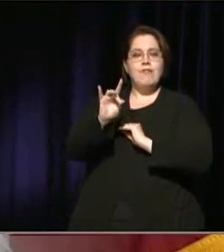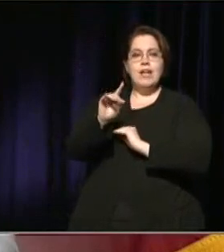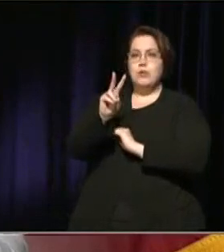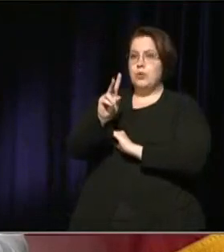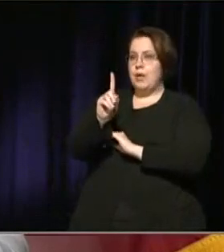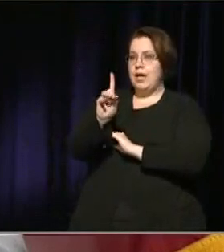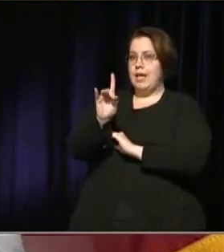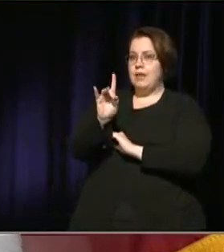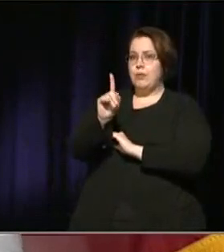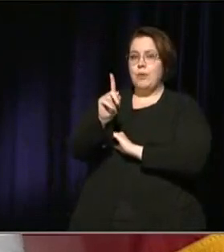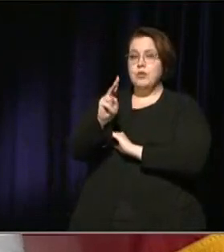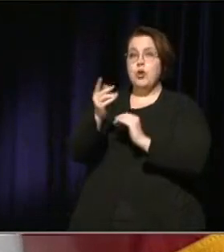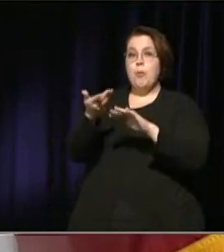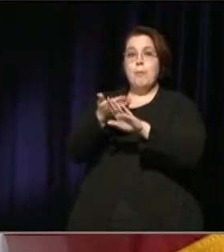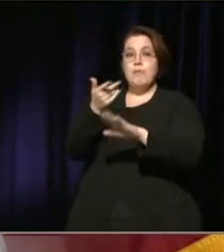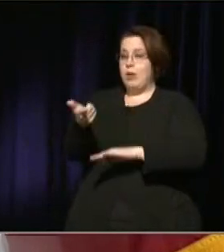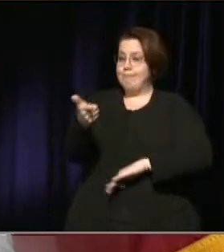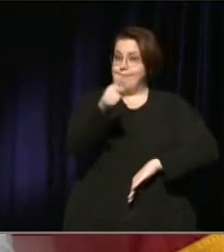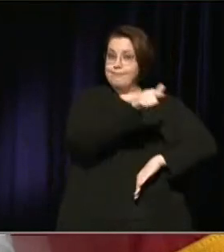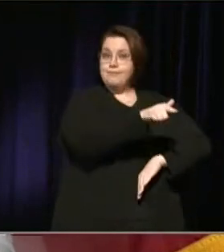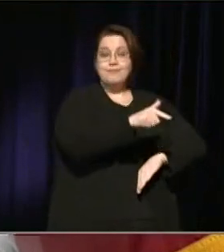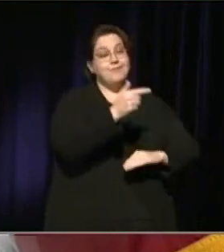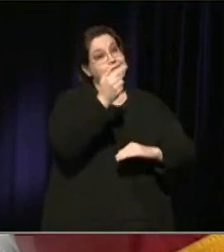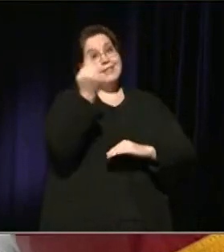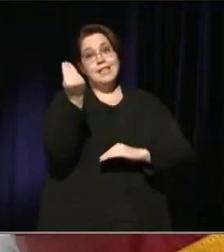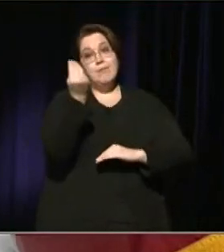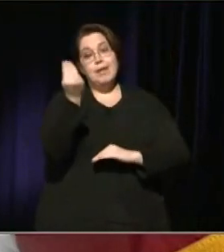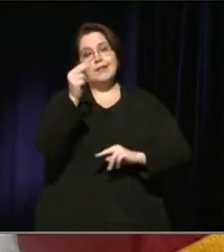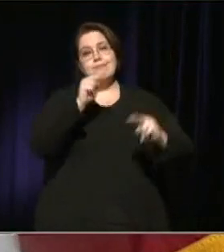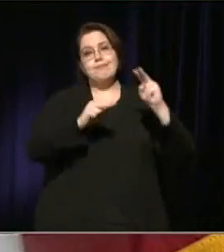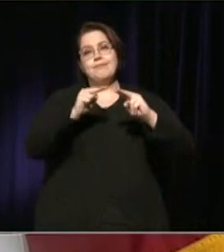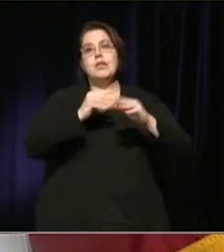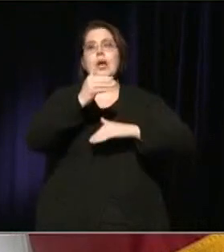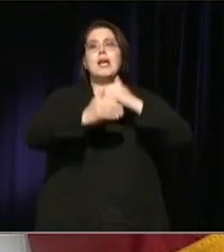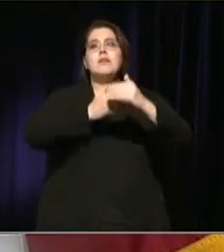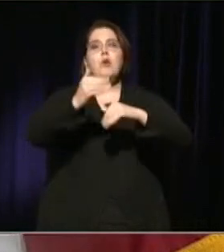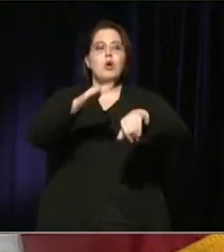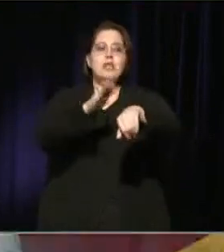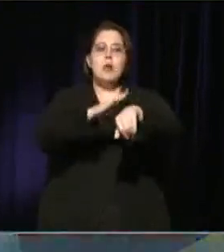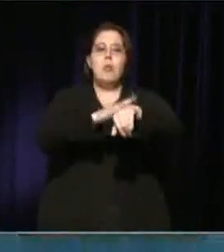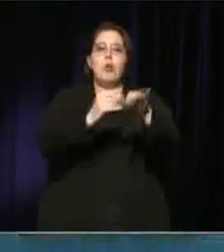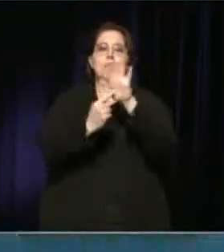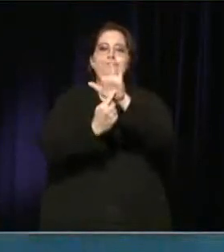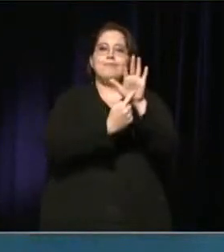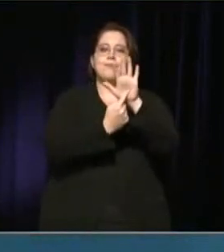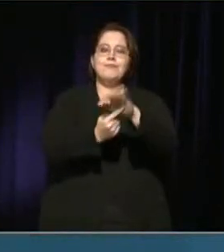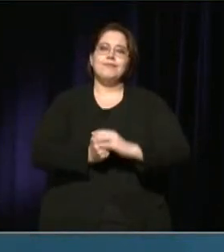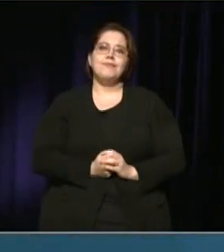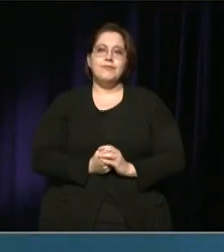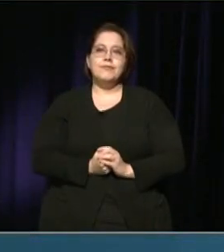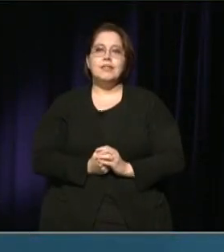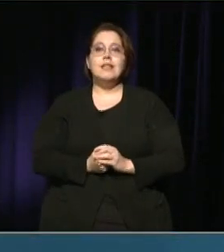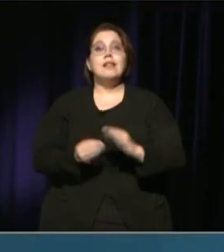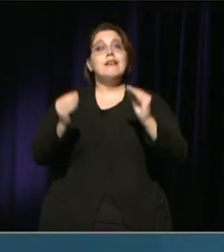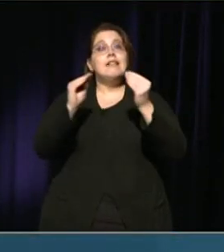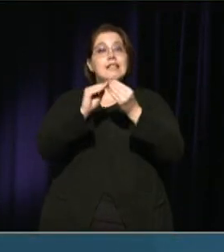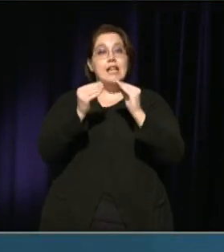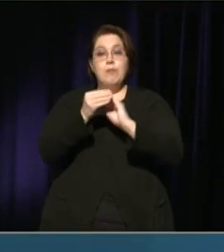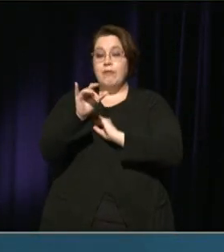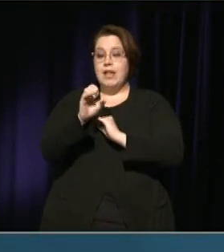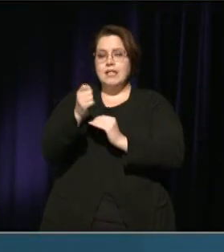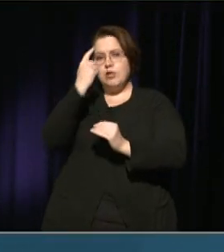210-358-2812. Before I turn it over to the judge, it's Monday, so let's take a look at the progress and warning indicators. The number of cases